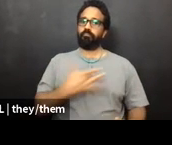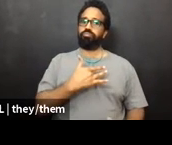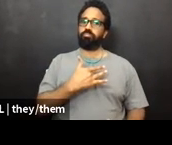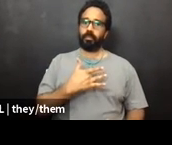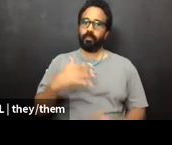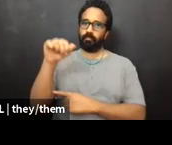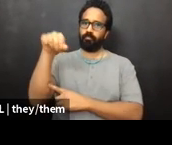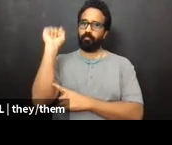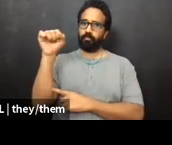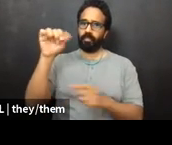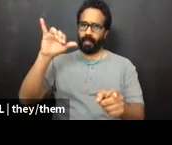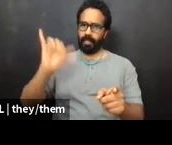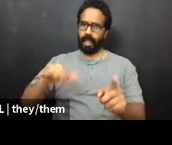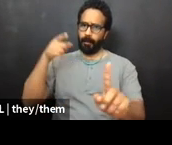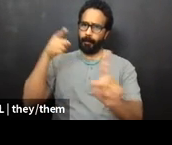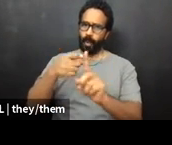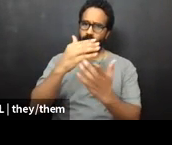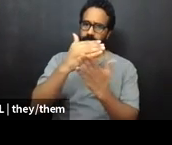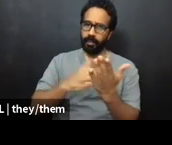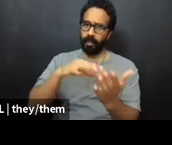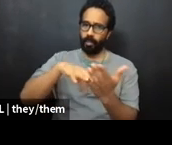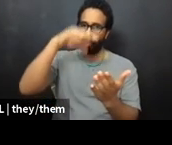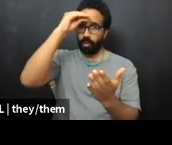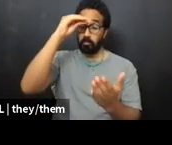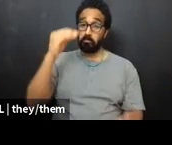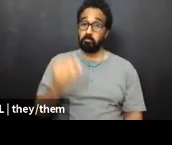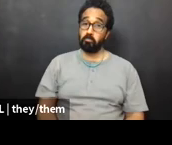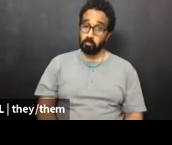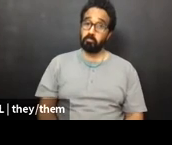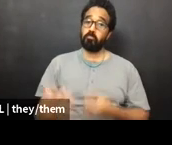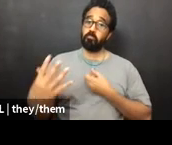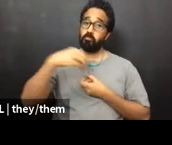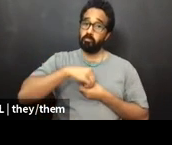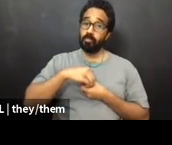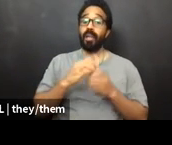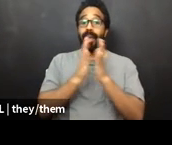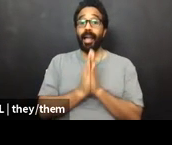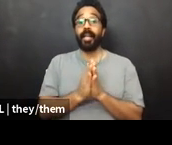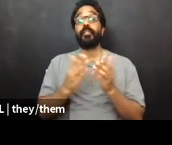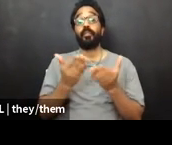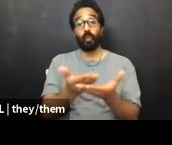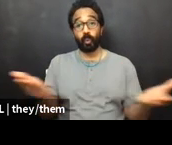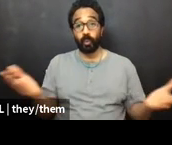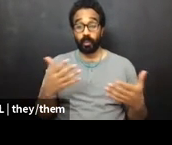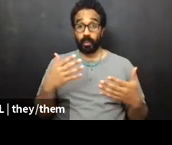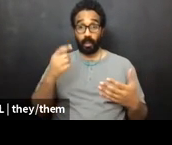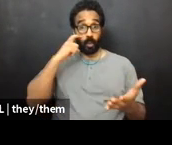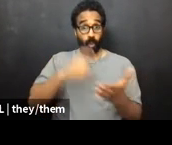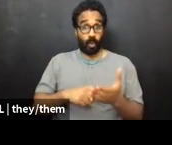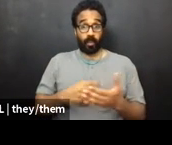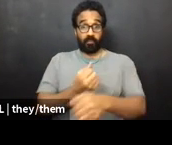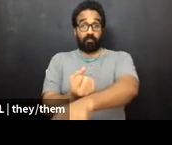co-presenter and I. So we're going to ask you in this session to lean into the fear of asking the